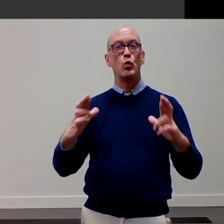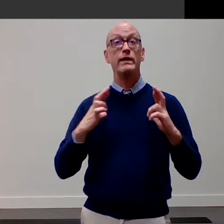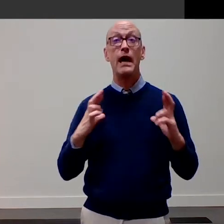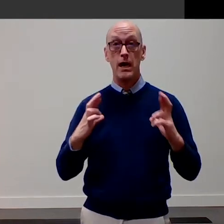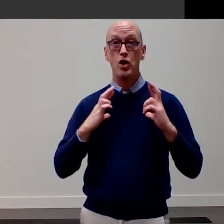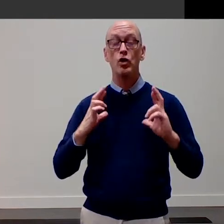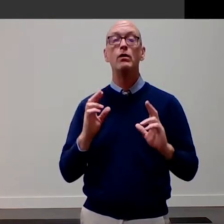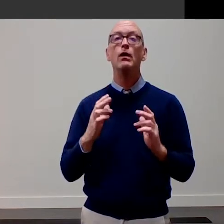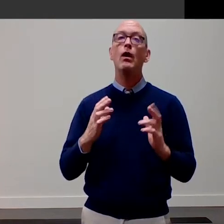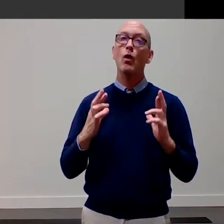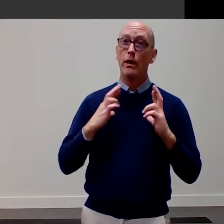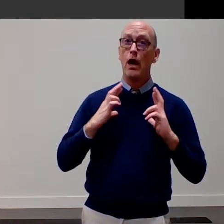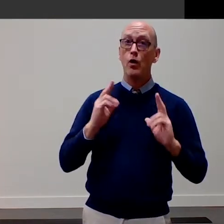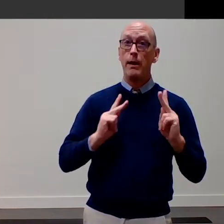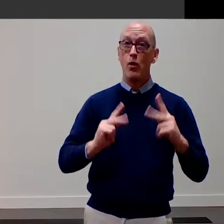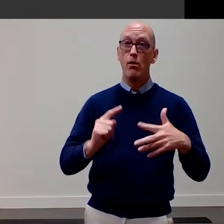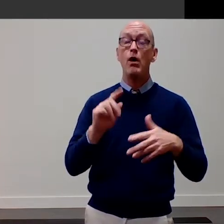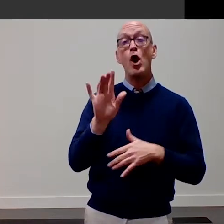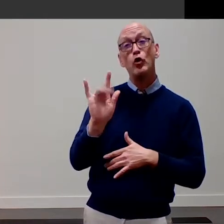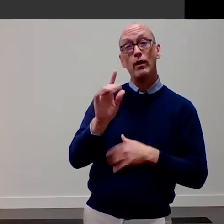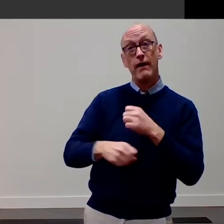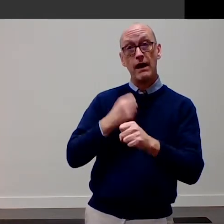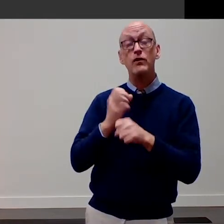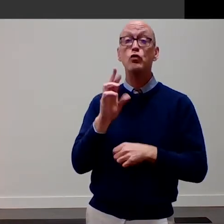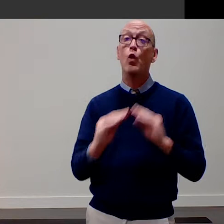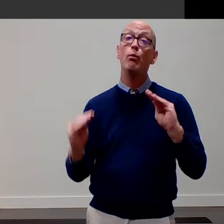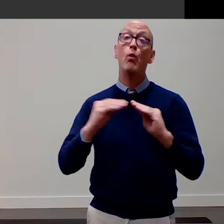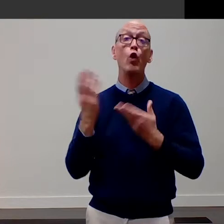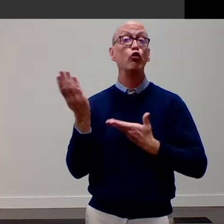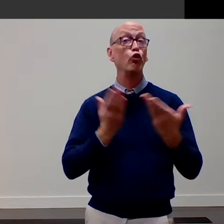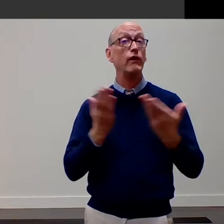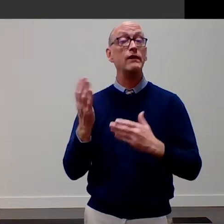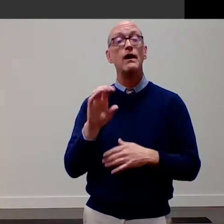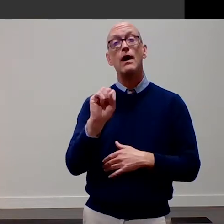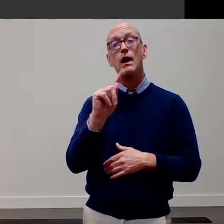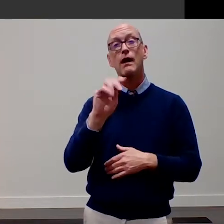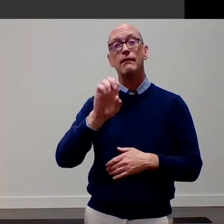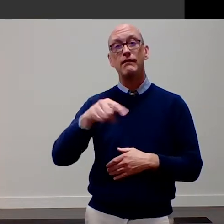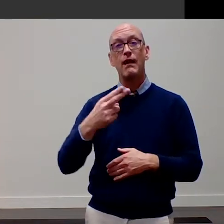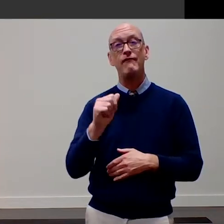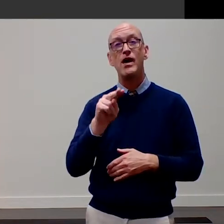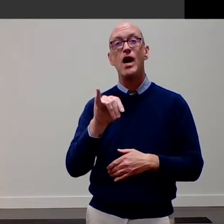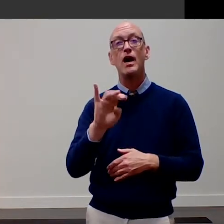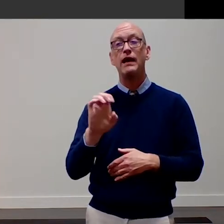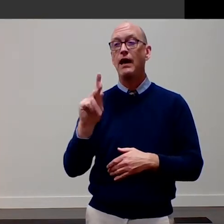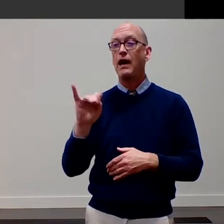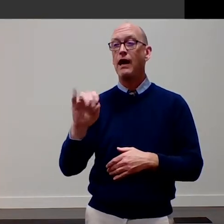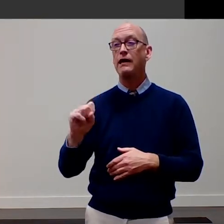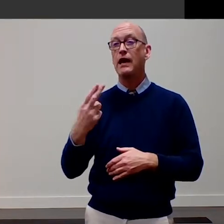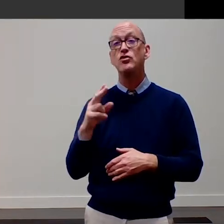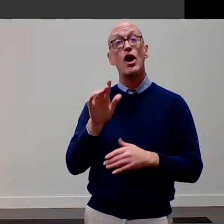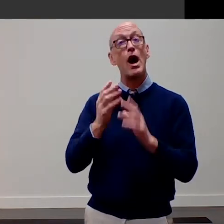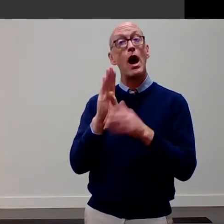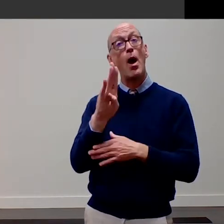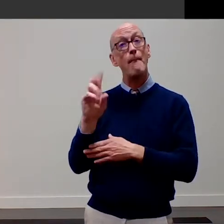retirees. We have retirements with 25 years or more of service. We have Stephanie Kish, a bus driver with 27